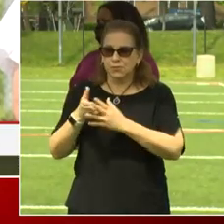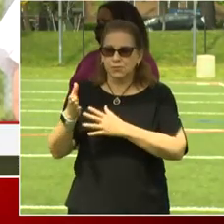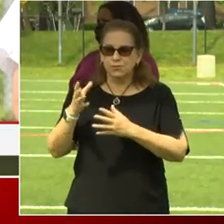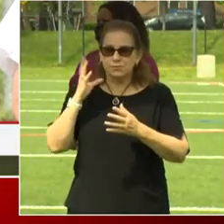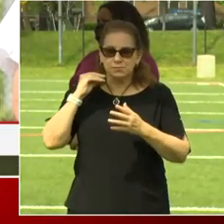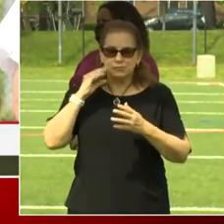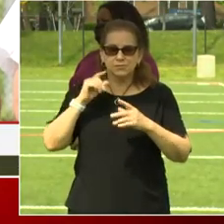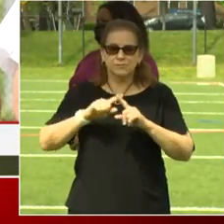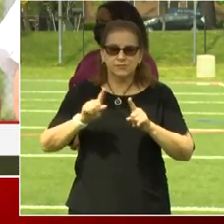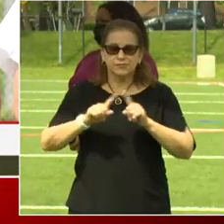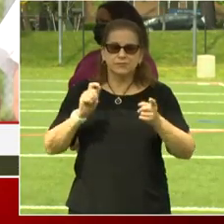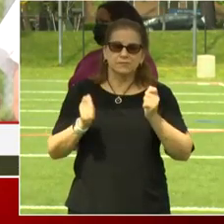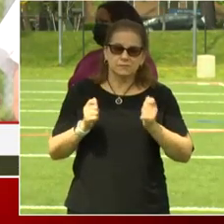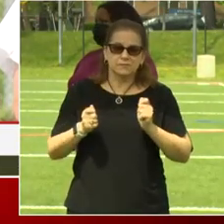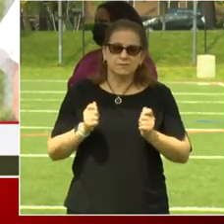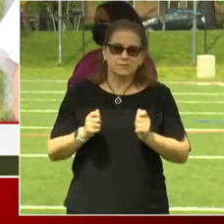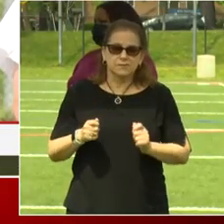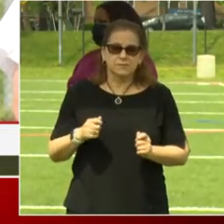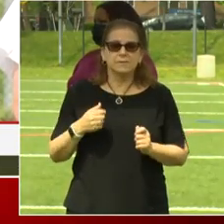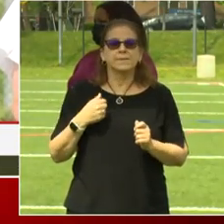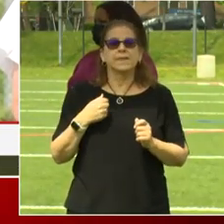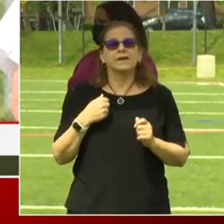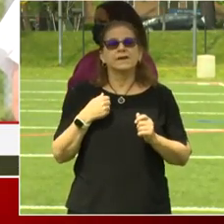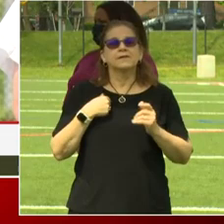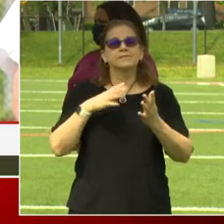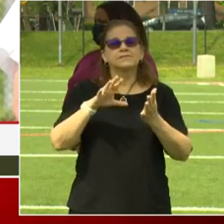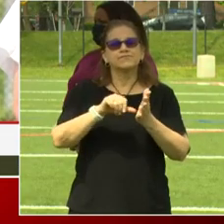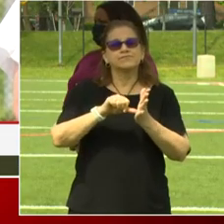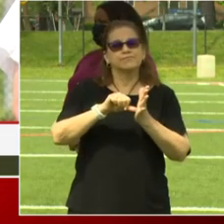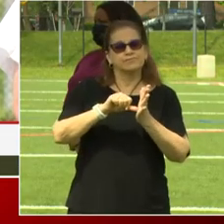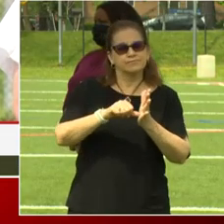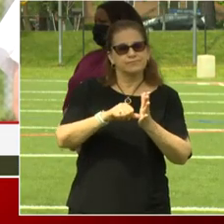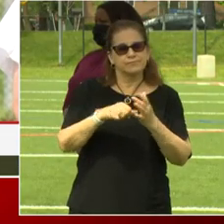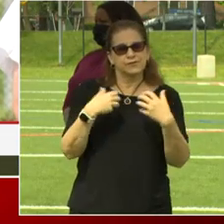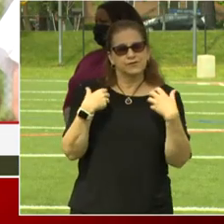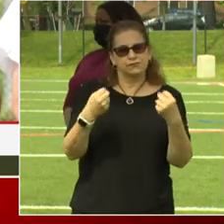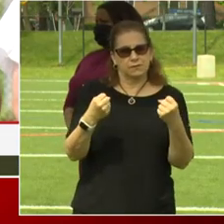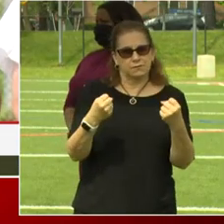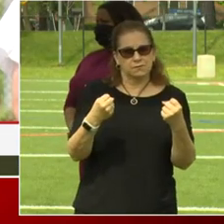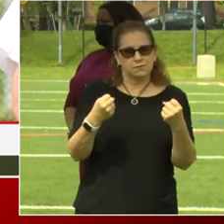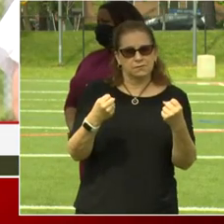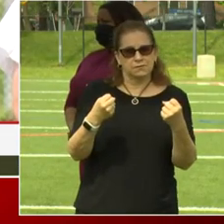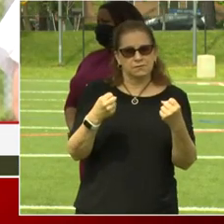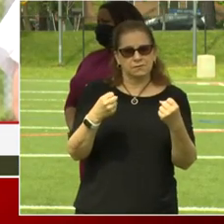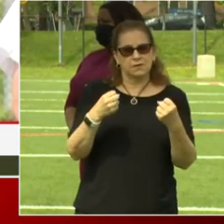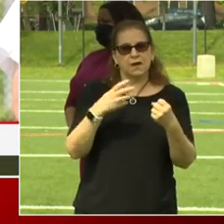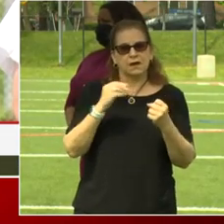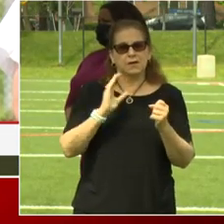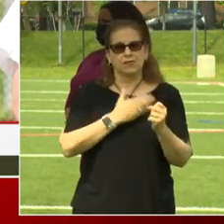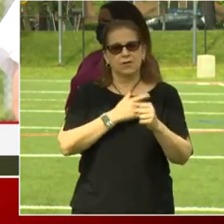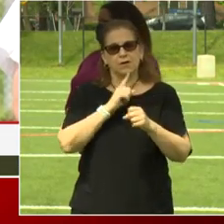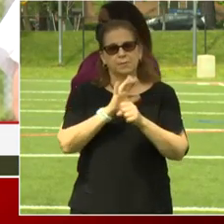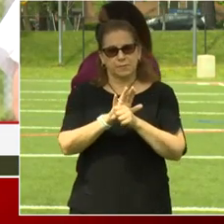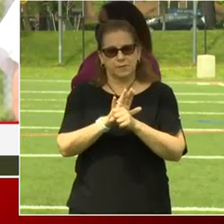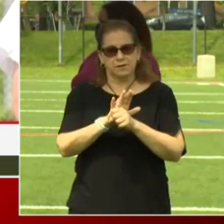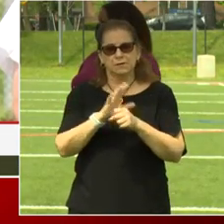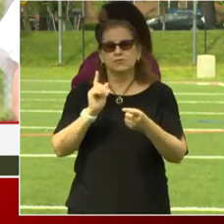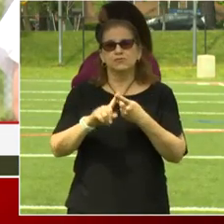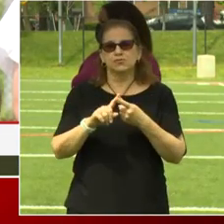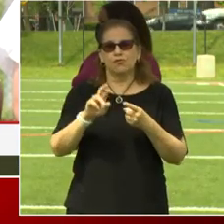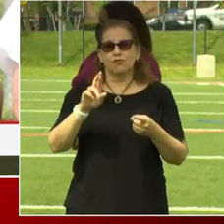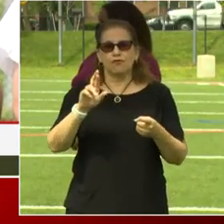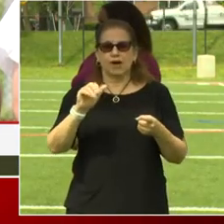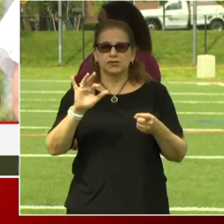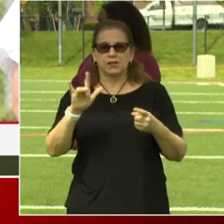is emphasize, strengthen, and reinforce a commitment to racial equity in the land